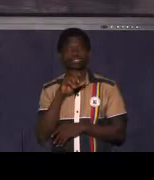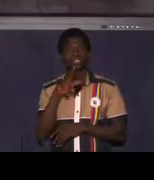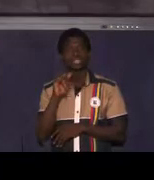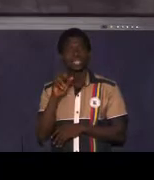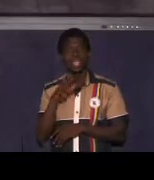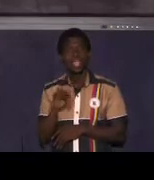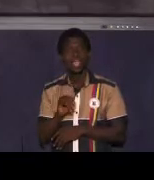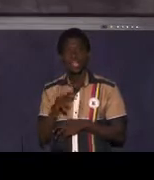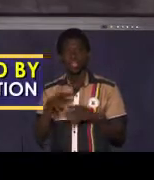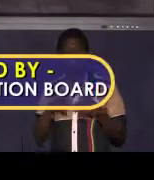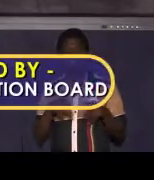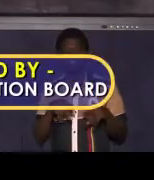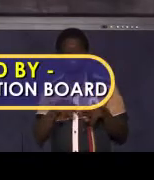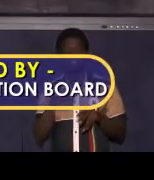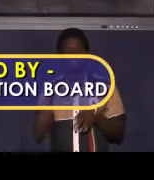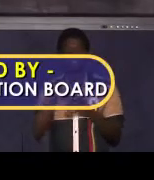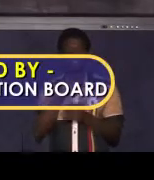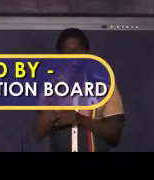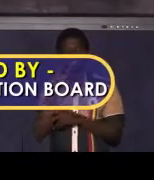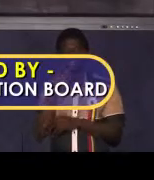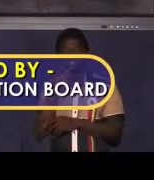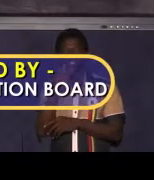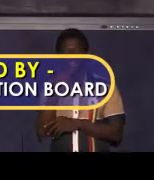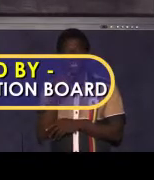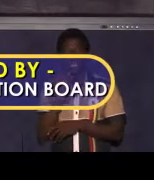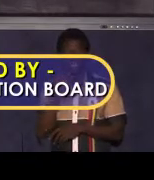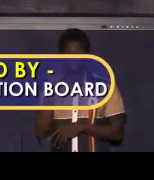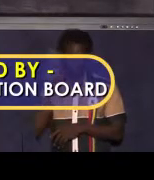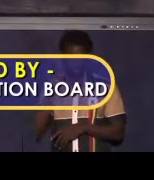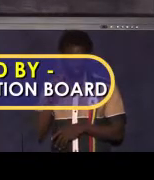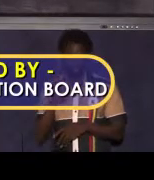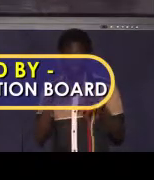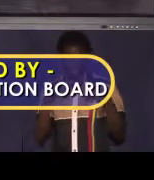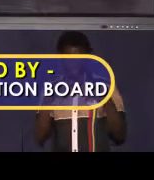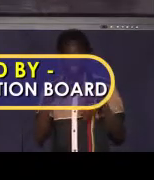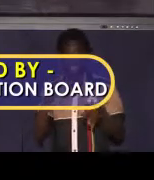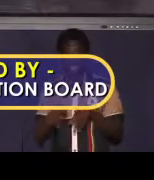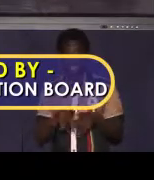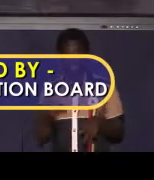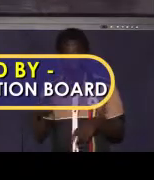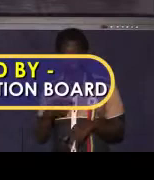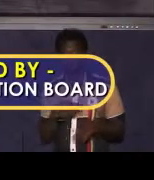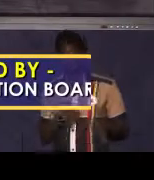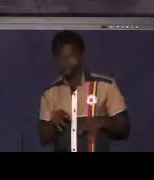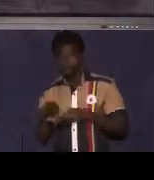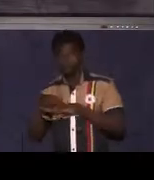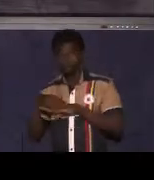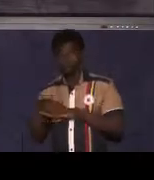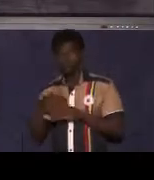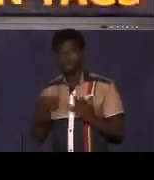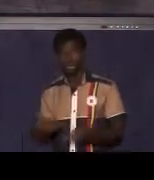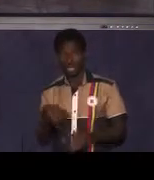use auxiliary verbs in question tags. You will see that as we move on.